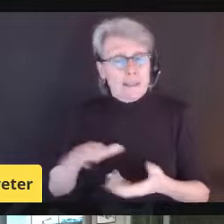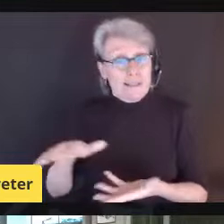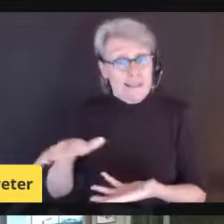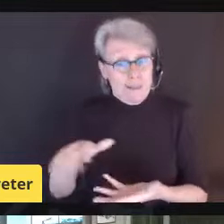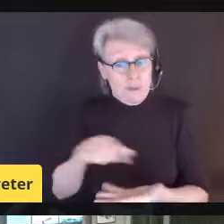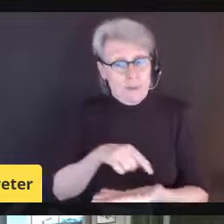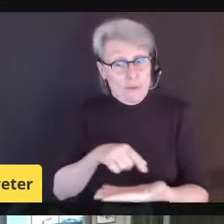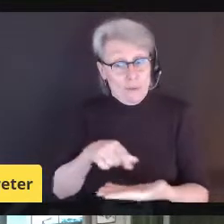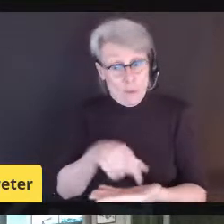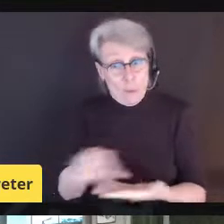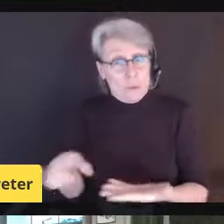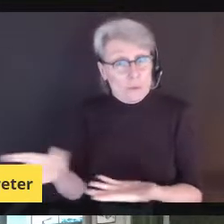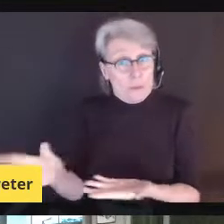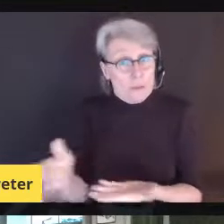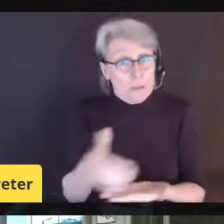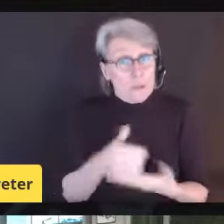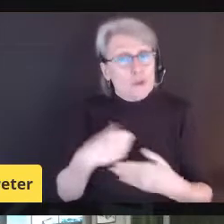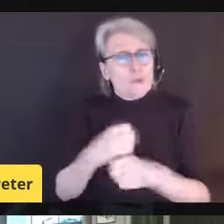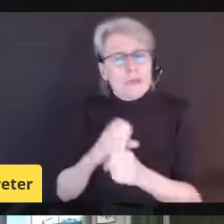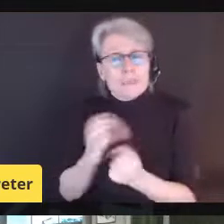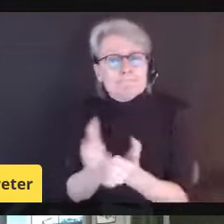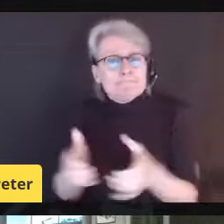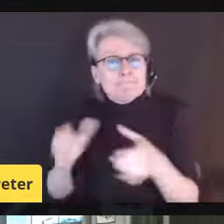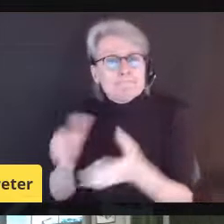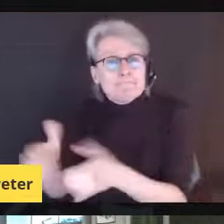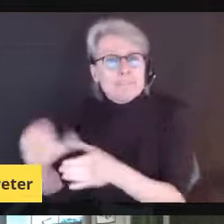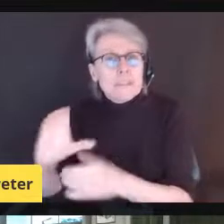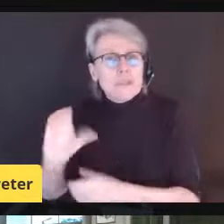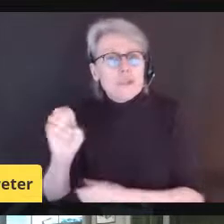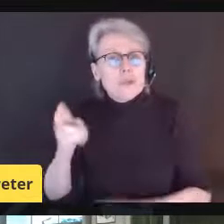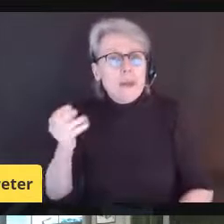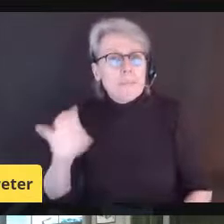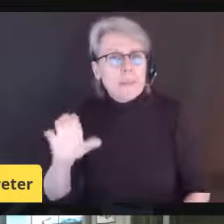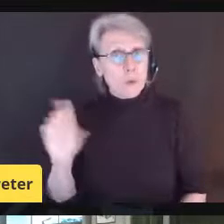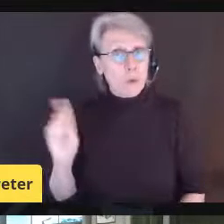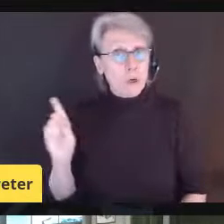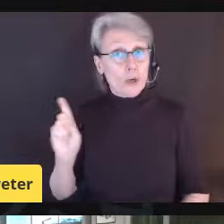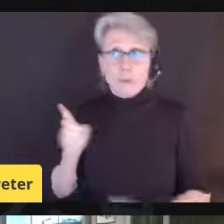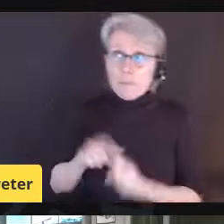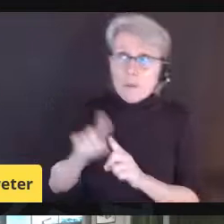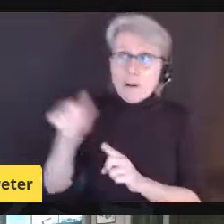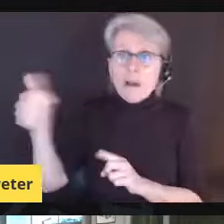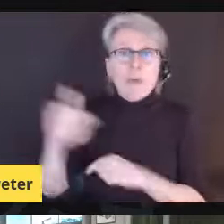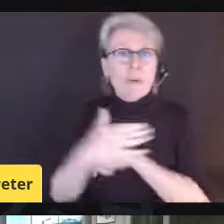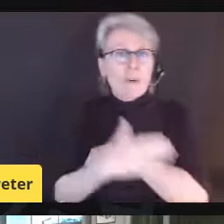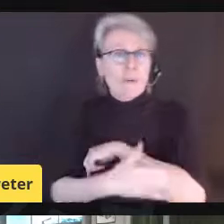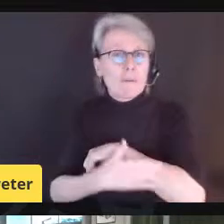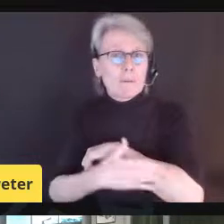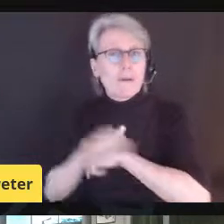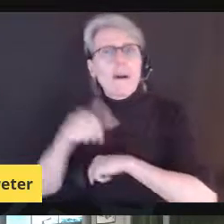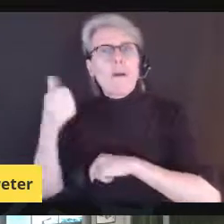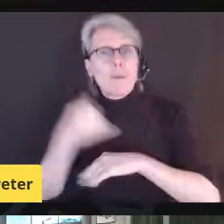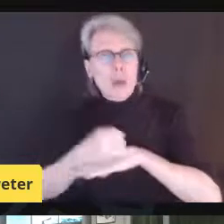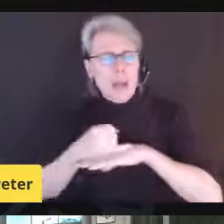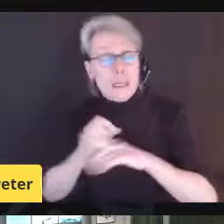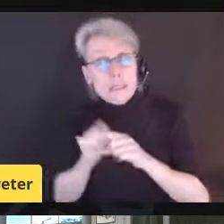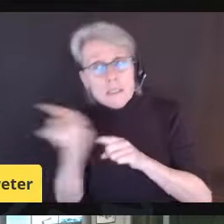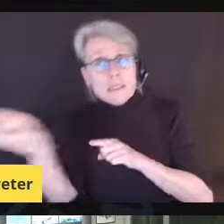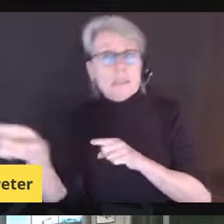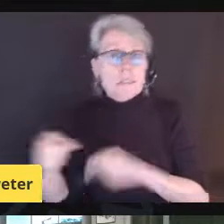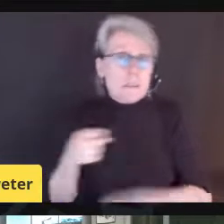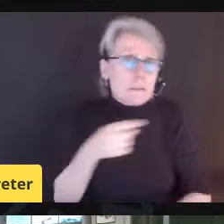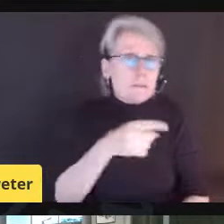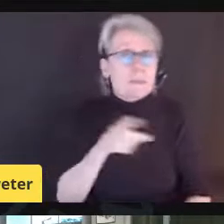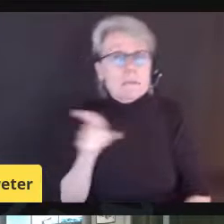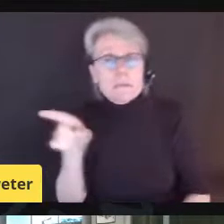are needed to create those ceramics were actually sourced in other islands, as to suggest how people were moving, and even the